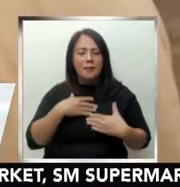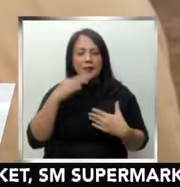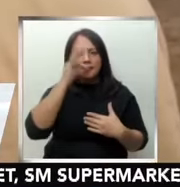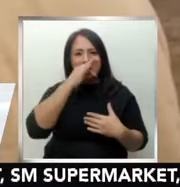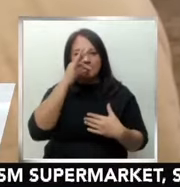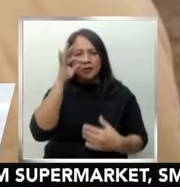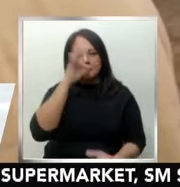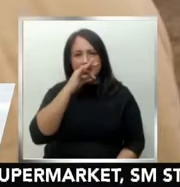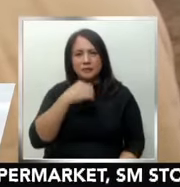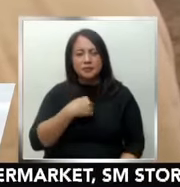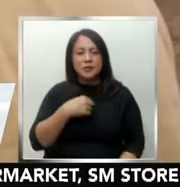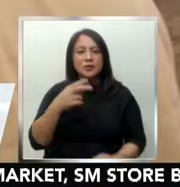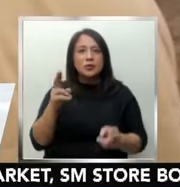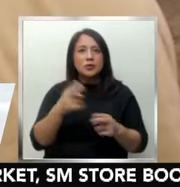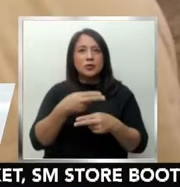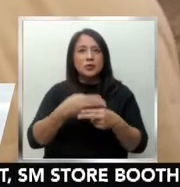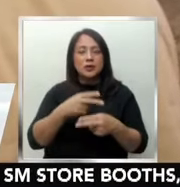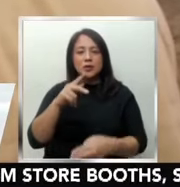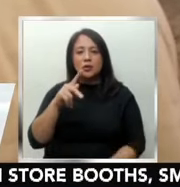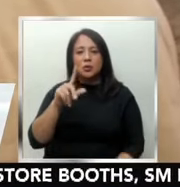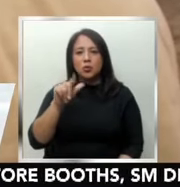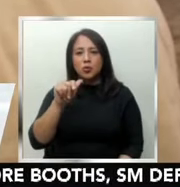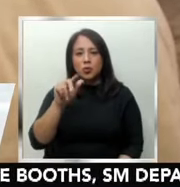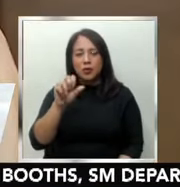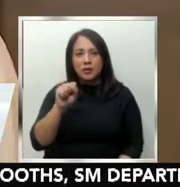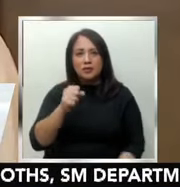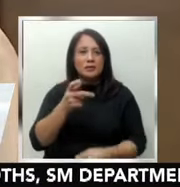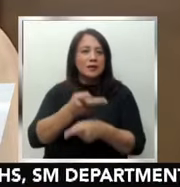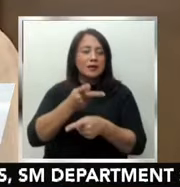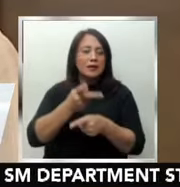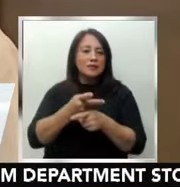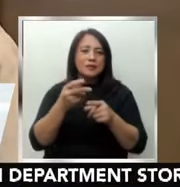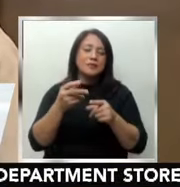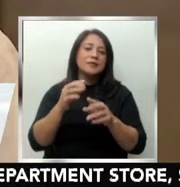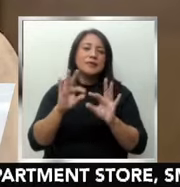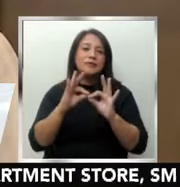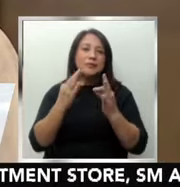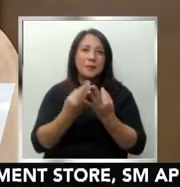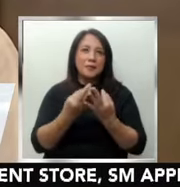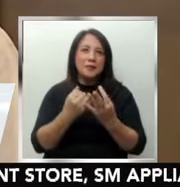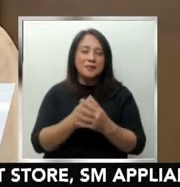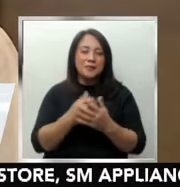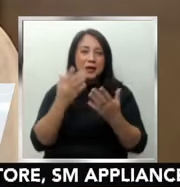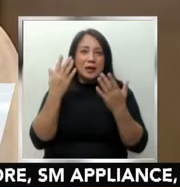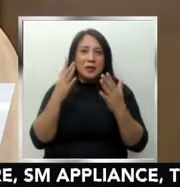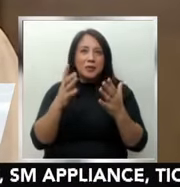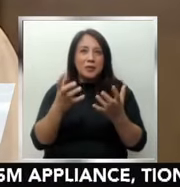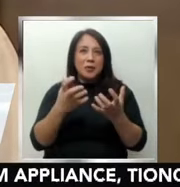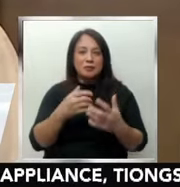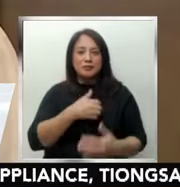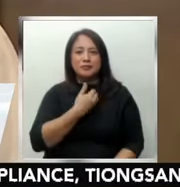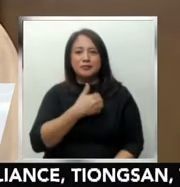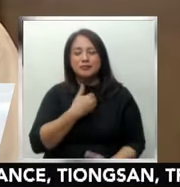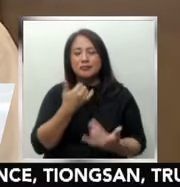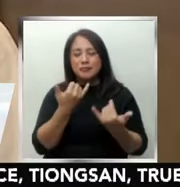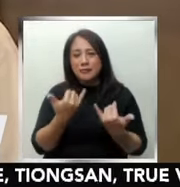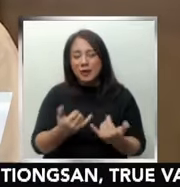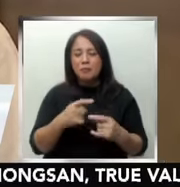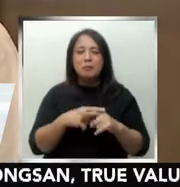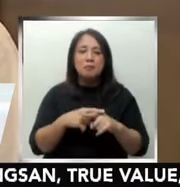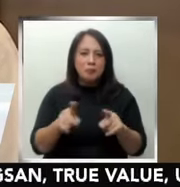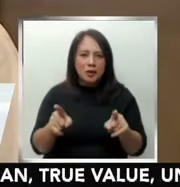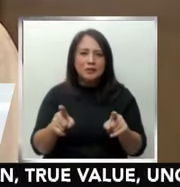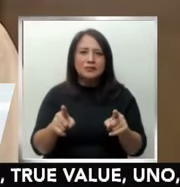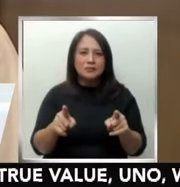ng Nick Kulas ng nalag Pam kanya I don't want to get to emal now but it's theyve